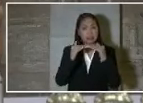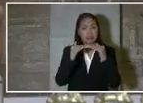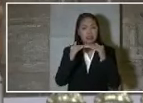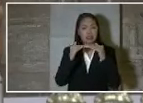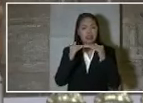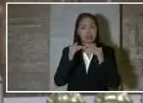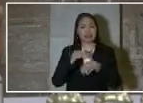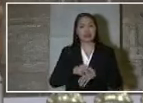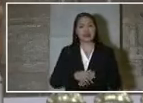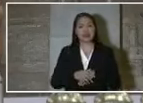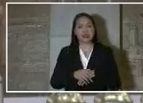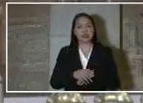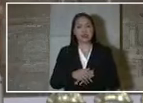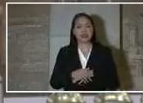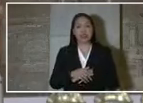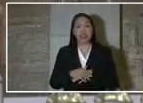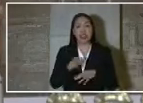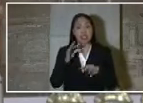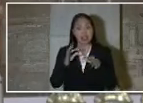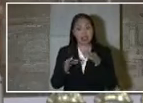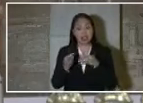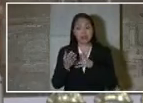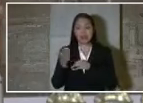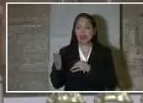Kapag may pangalan ka,